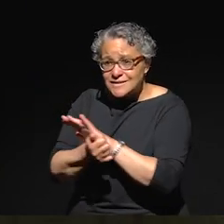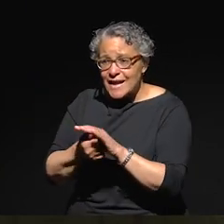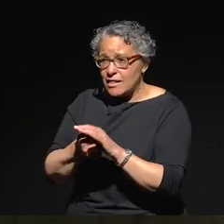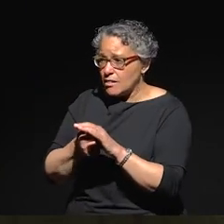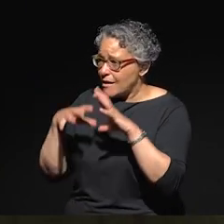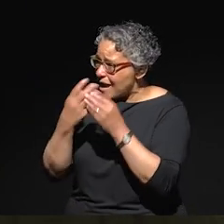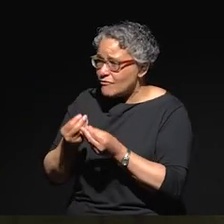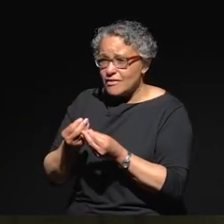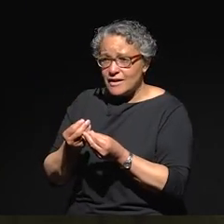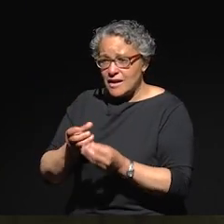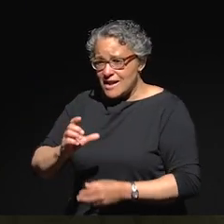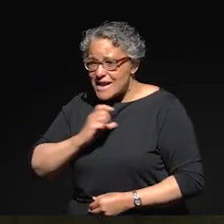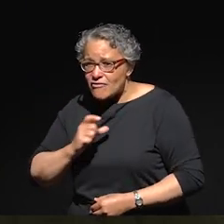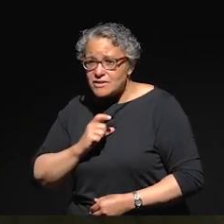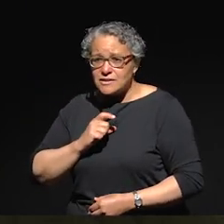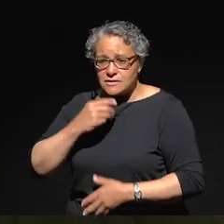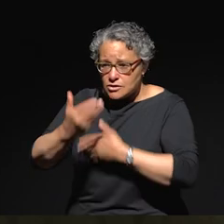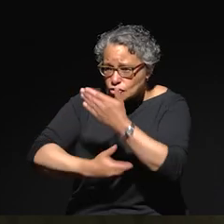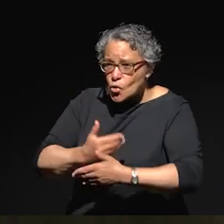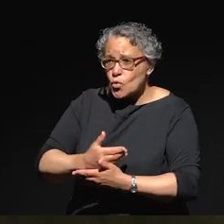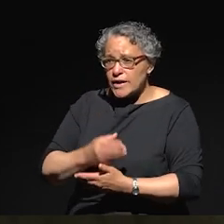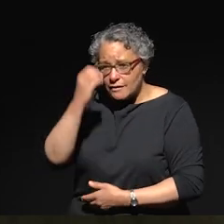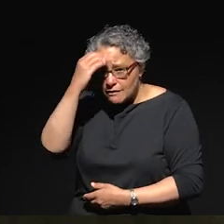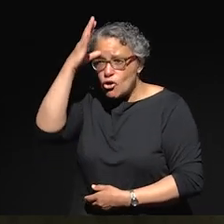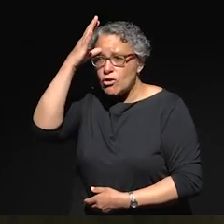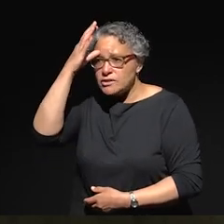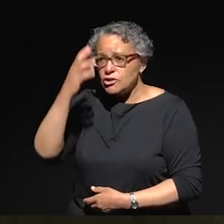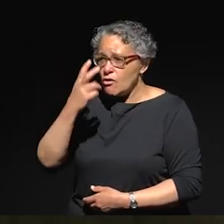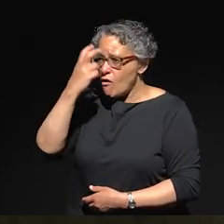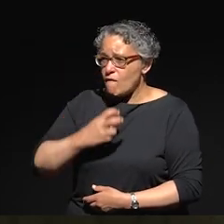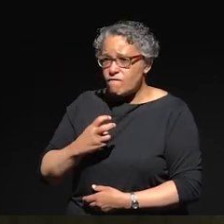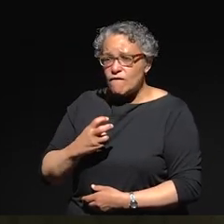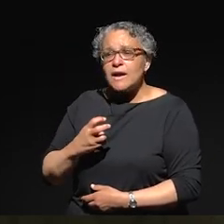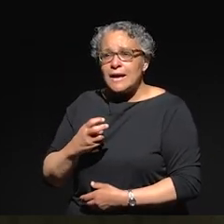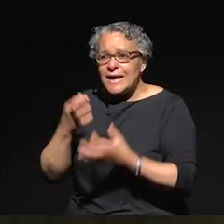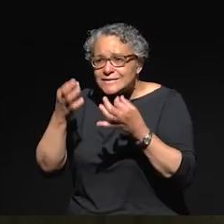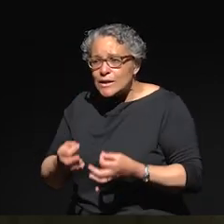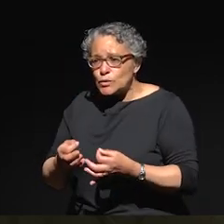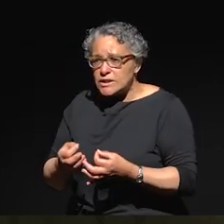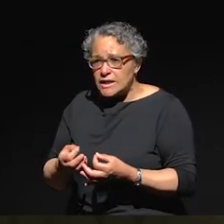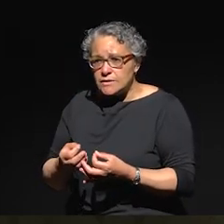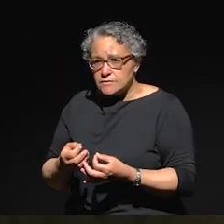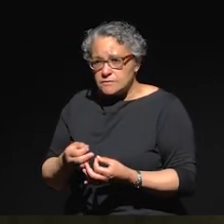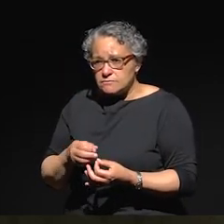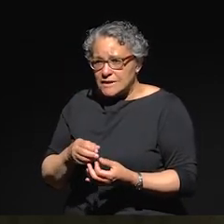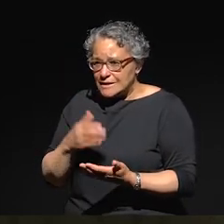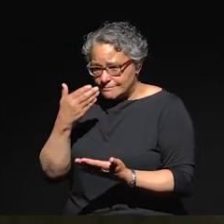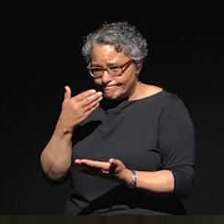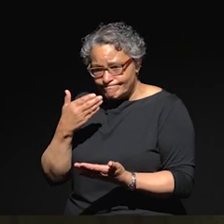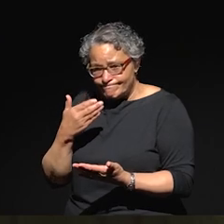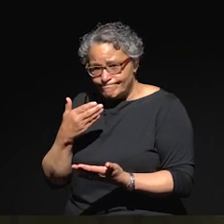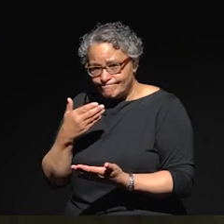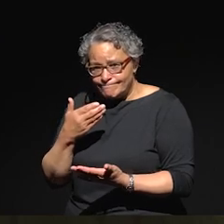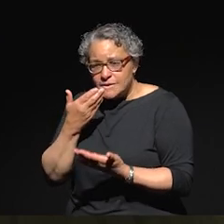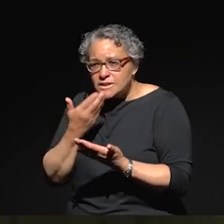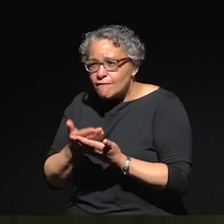storytelling, characterization, his knowledge of antiquity and architecture, and so on. All of it, he really devotes a lot of his time to these great